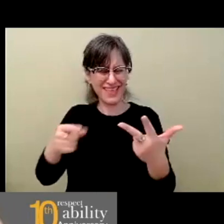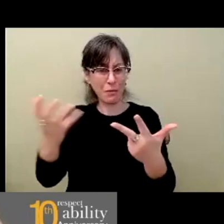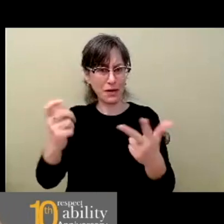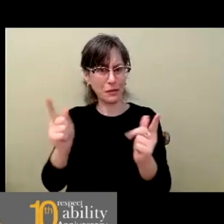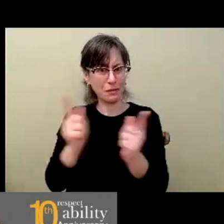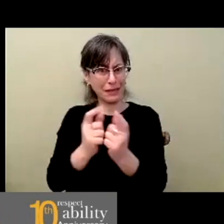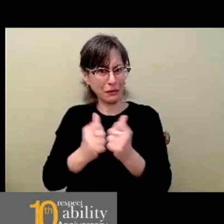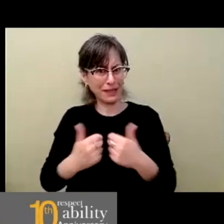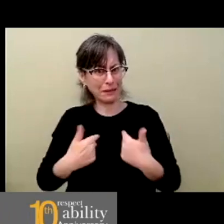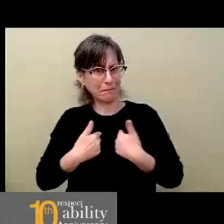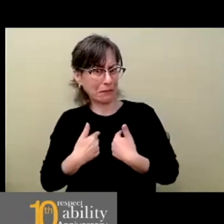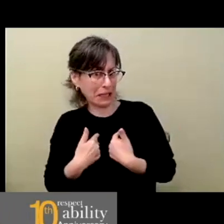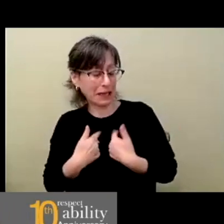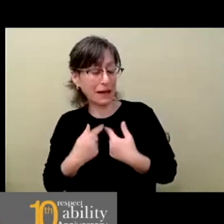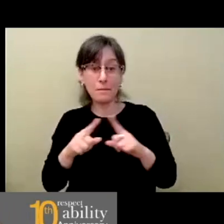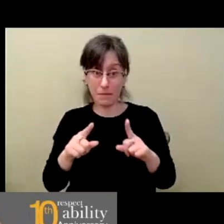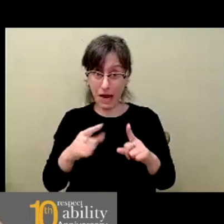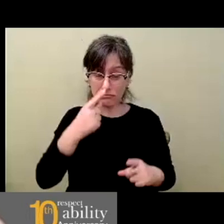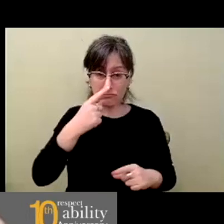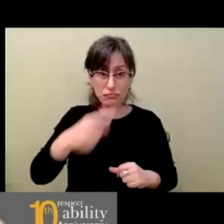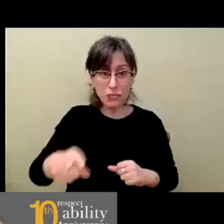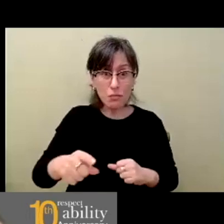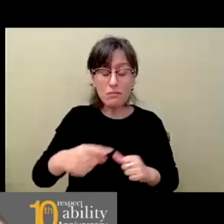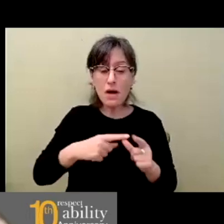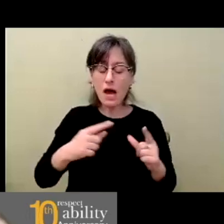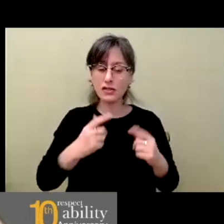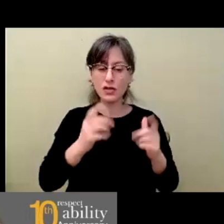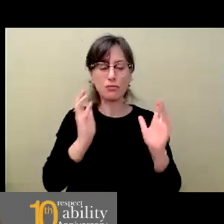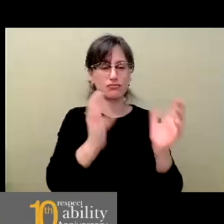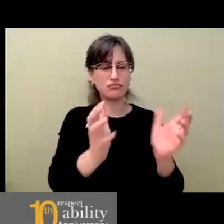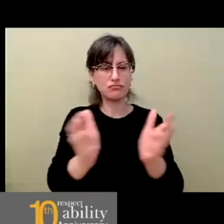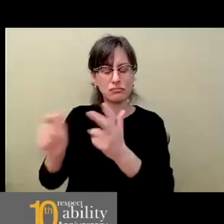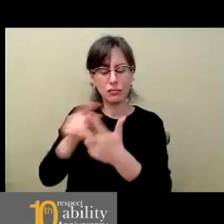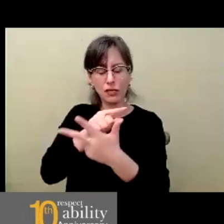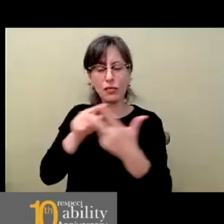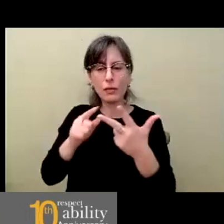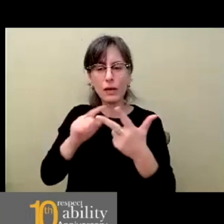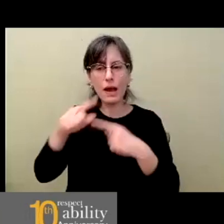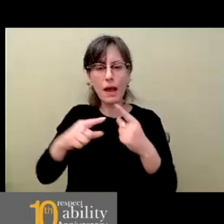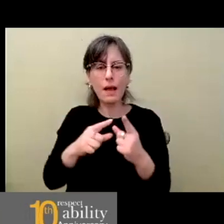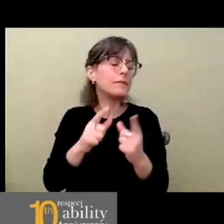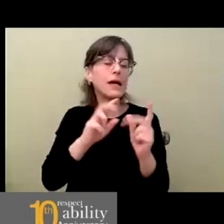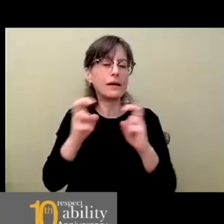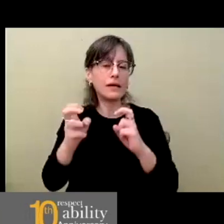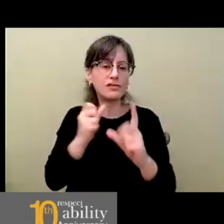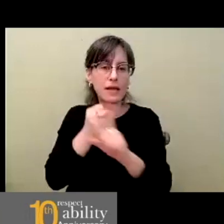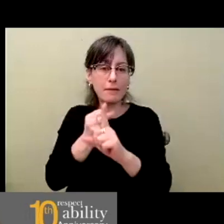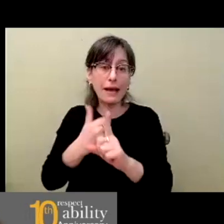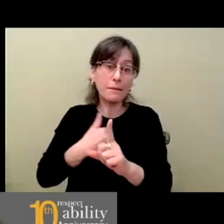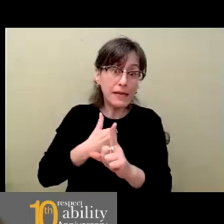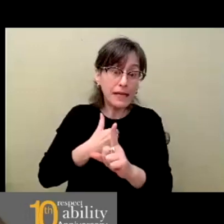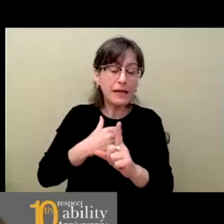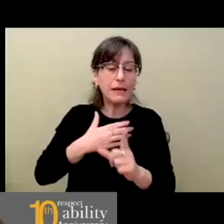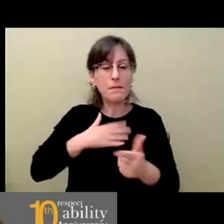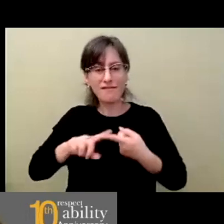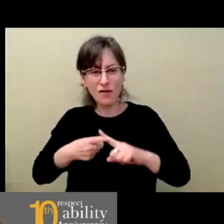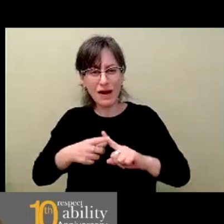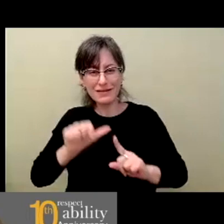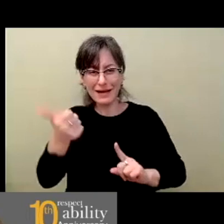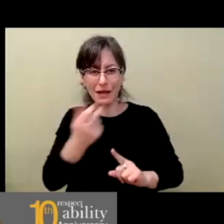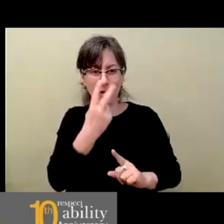me? And yet they did. And I had the opportunity to speak with them about issues that impacted me and my friends and other blind people I